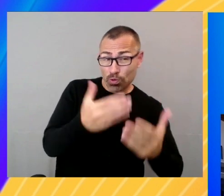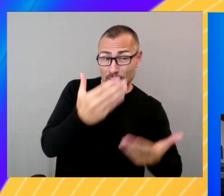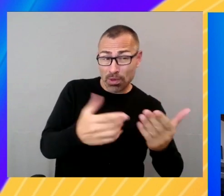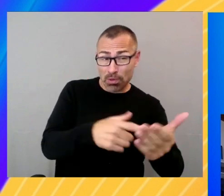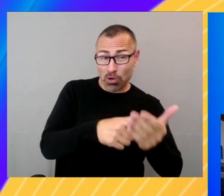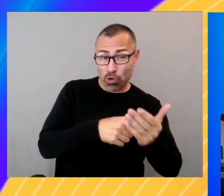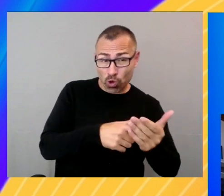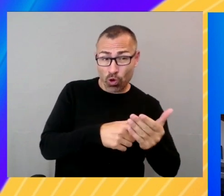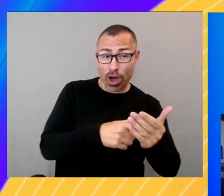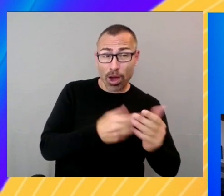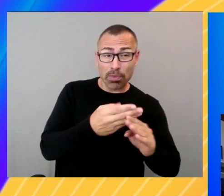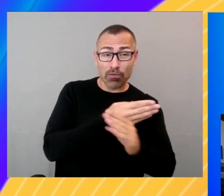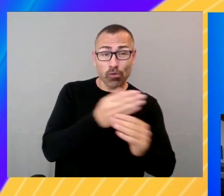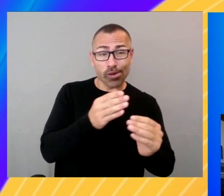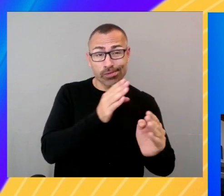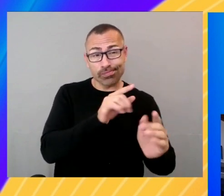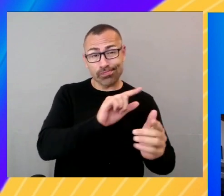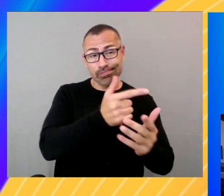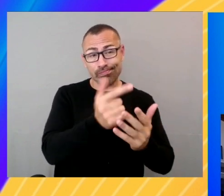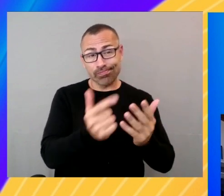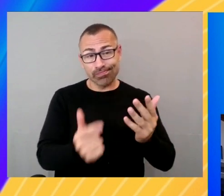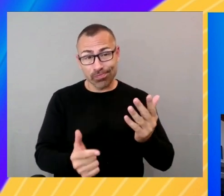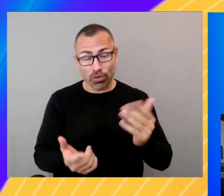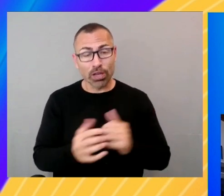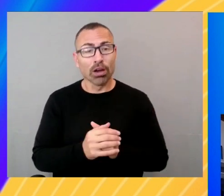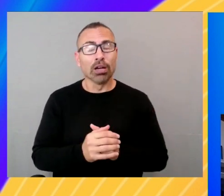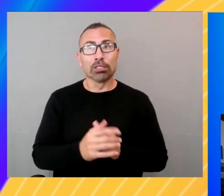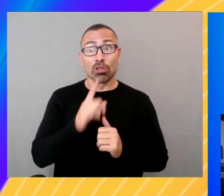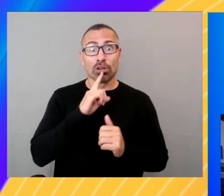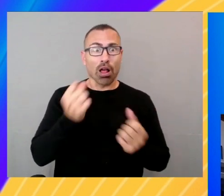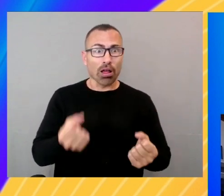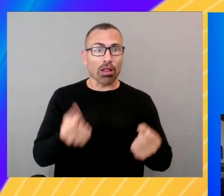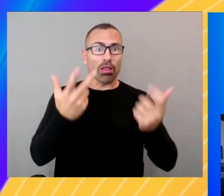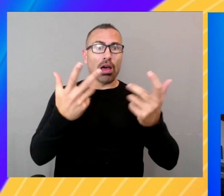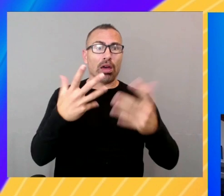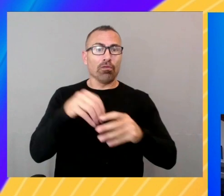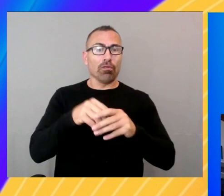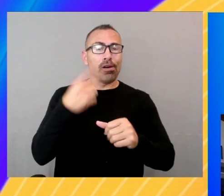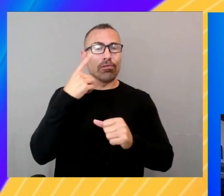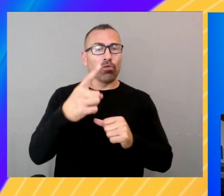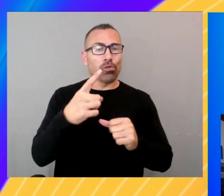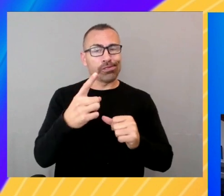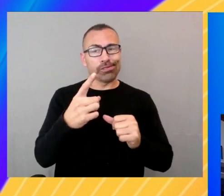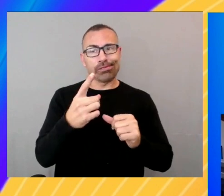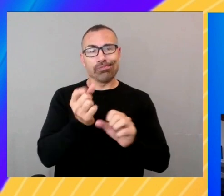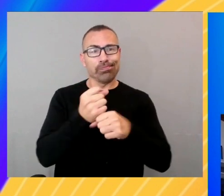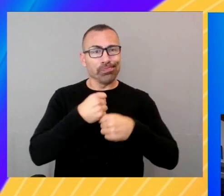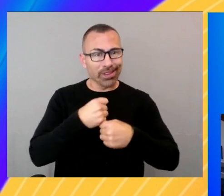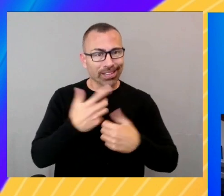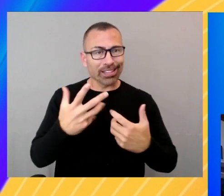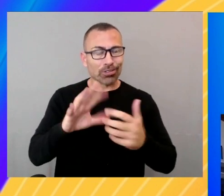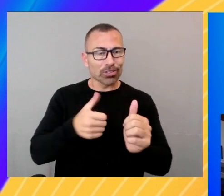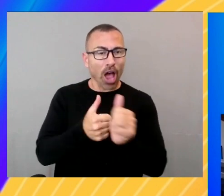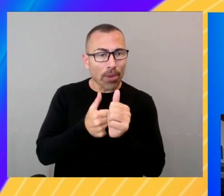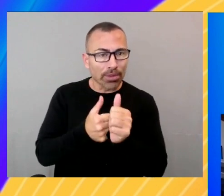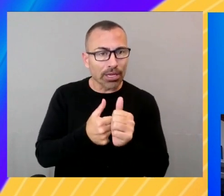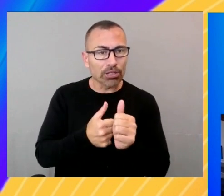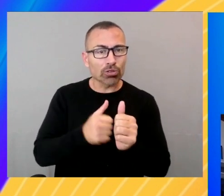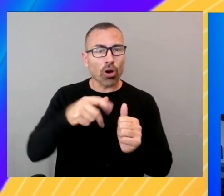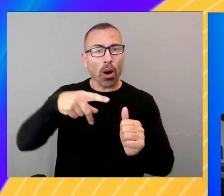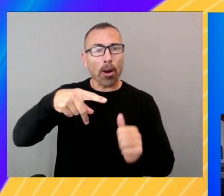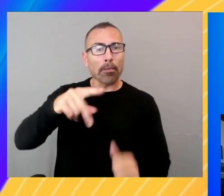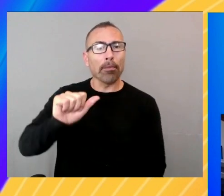others? So there's a lot of different moving pieces that can go into place when we're talking about patching, especially when we start talking about all of these